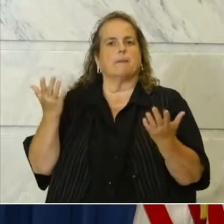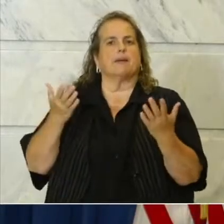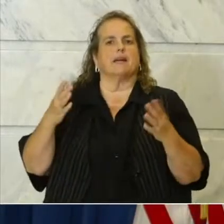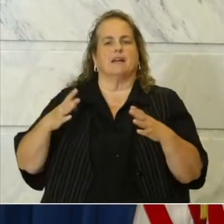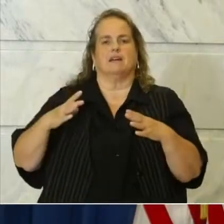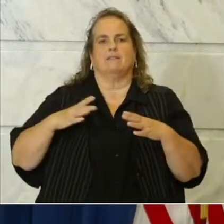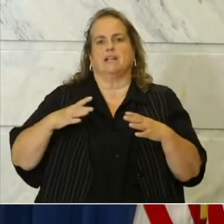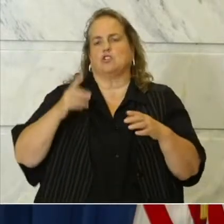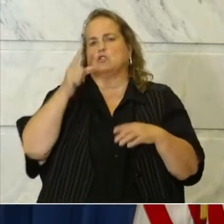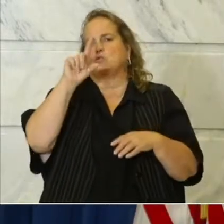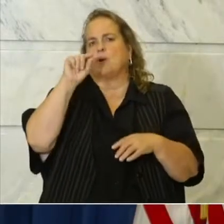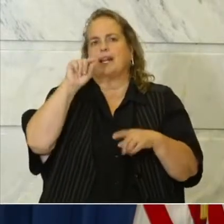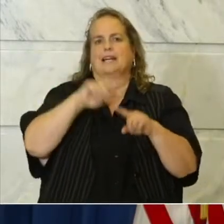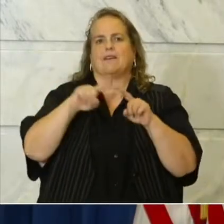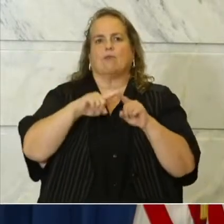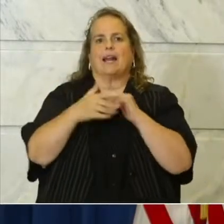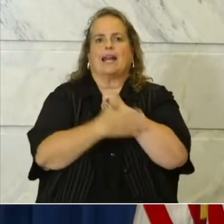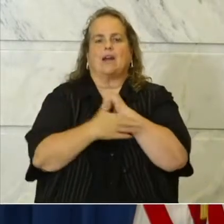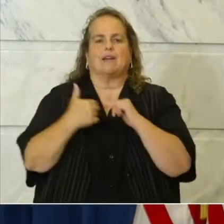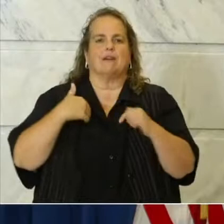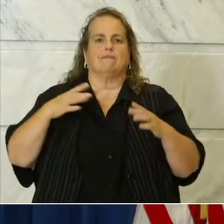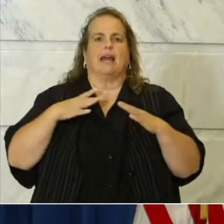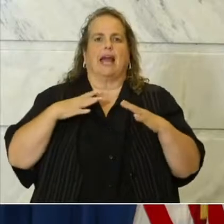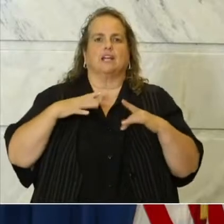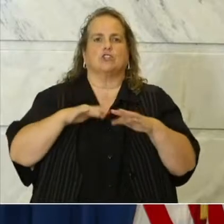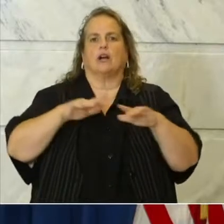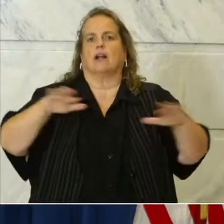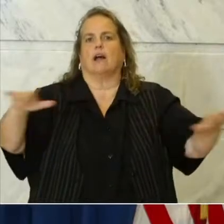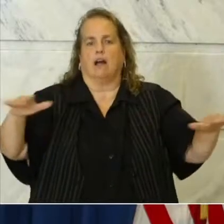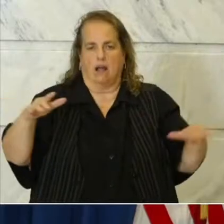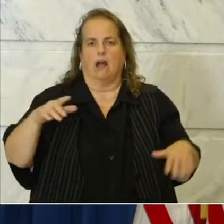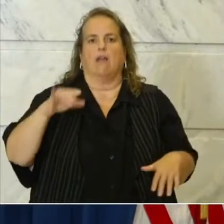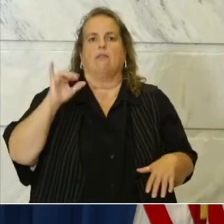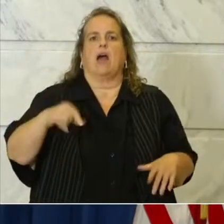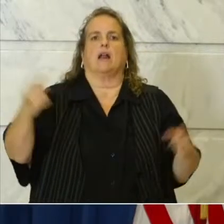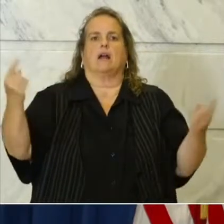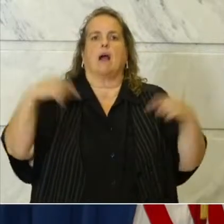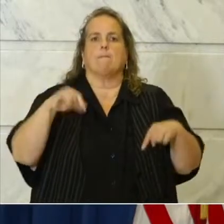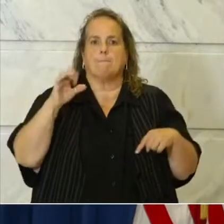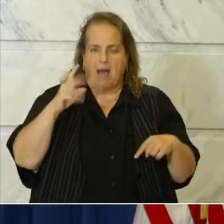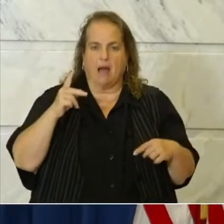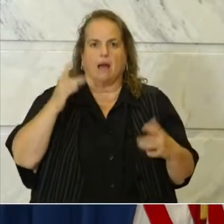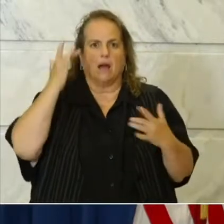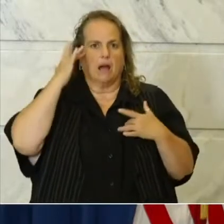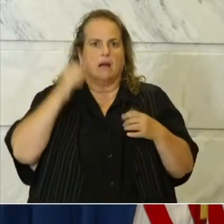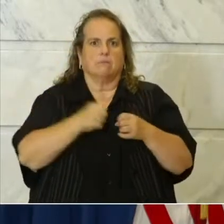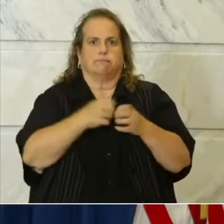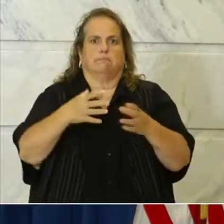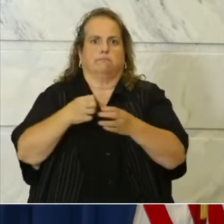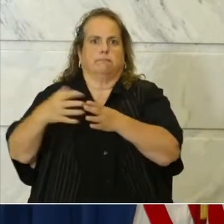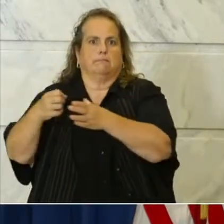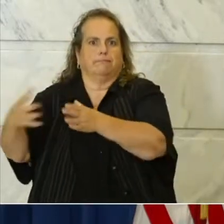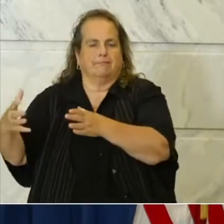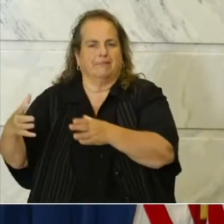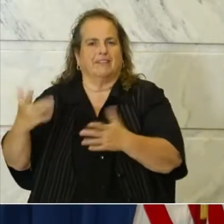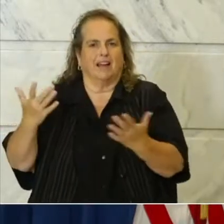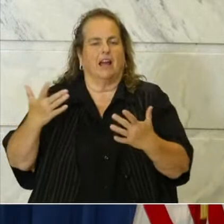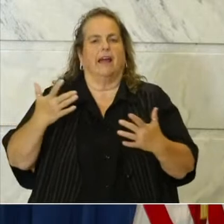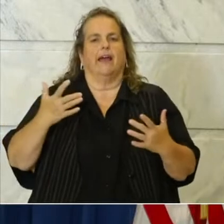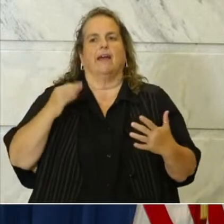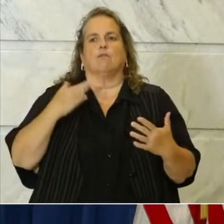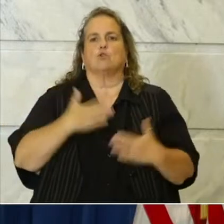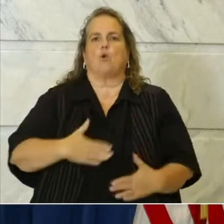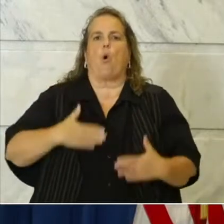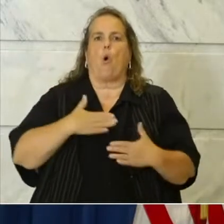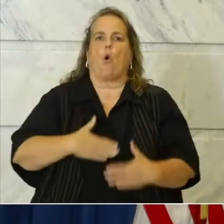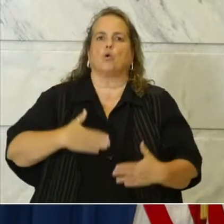20 separate counties, when we're seeing backyard type social gathering clusters in you know,